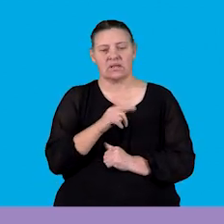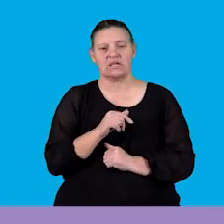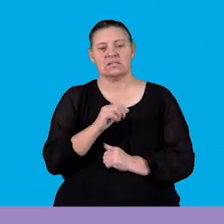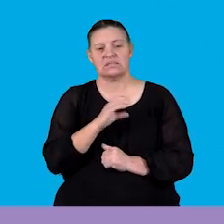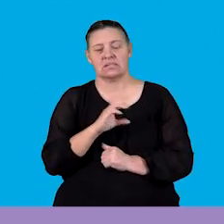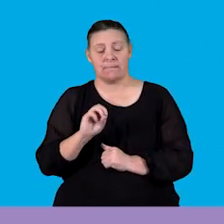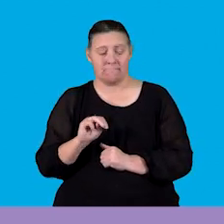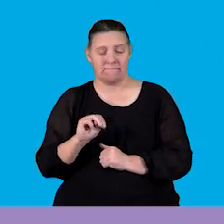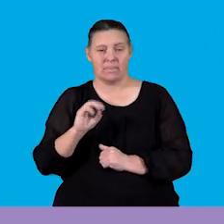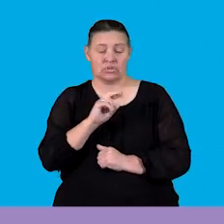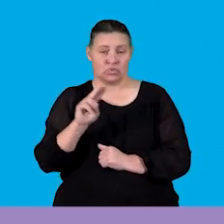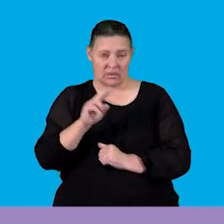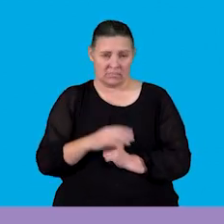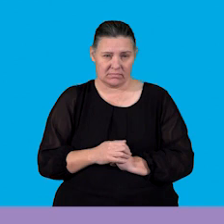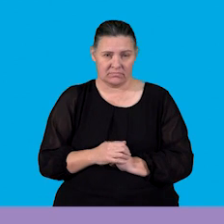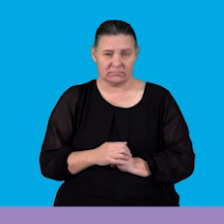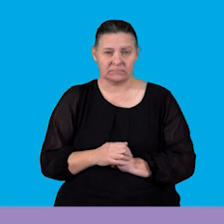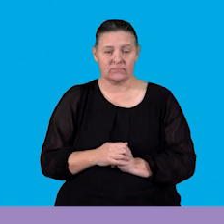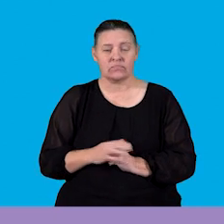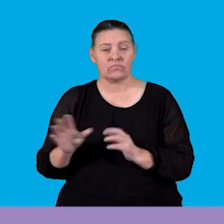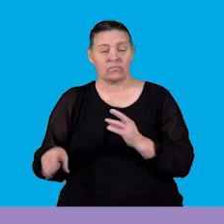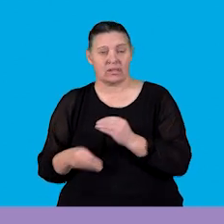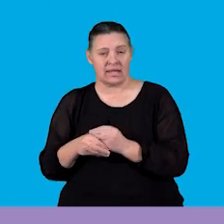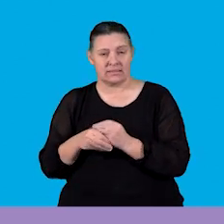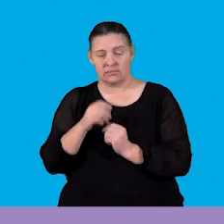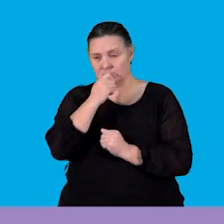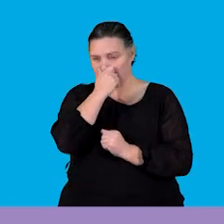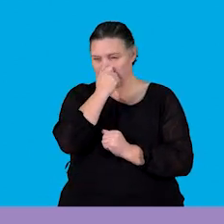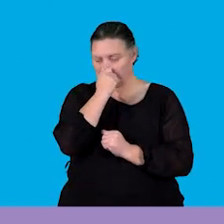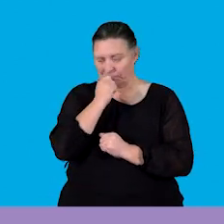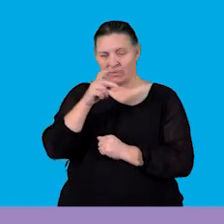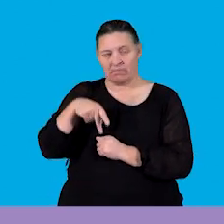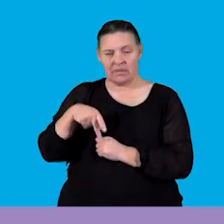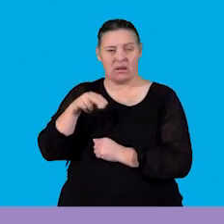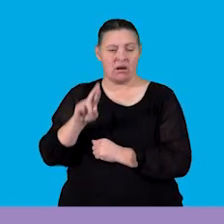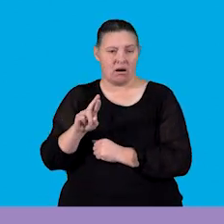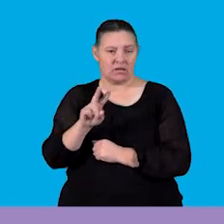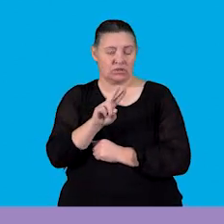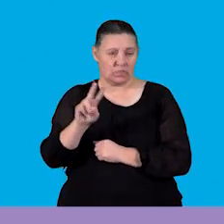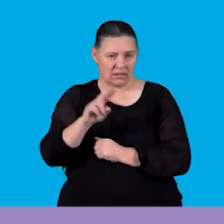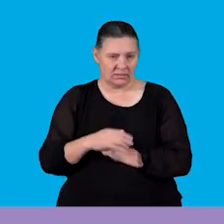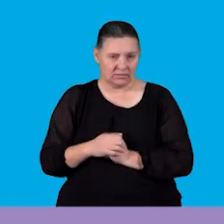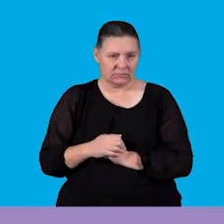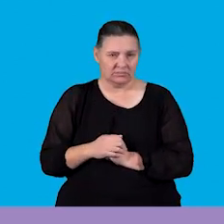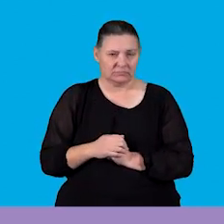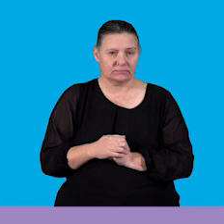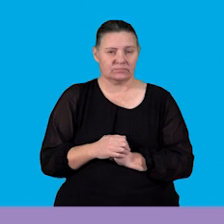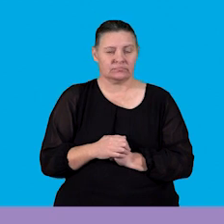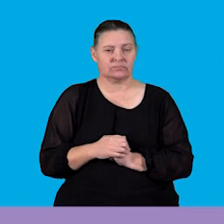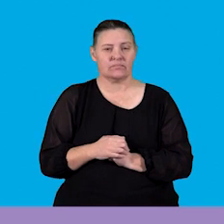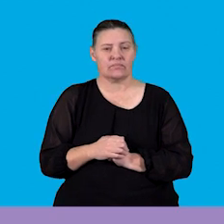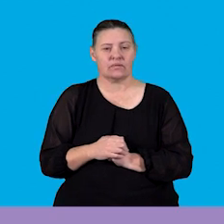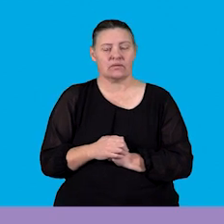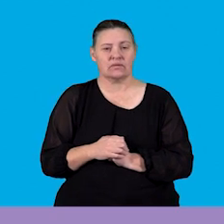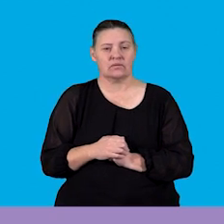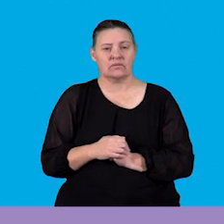us 64 centimeters squared. And we are going to add this to PR squared.